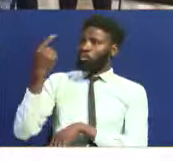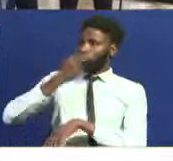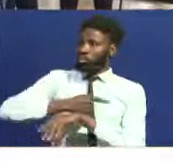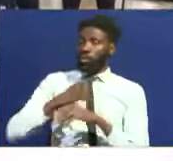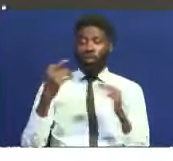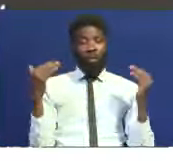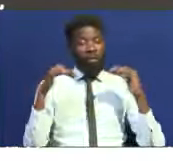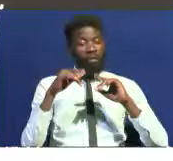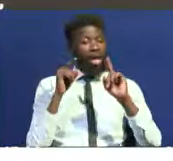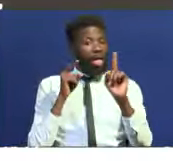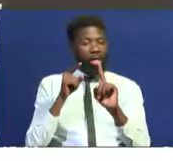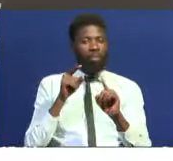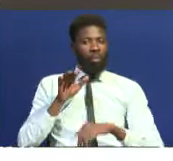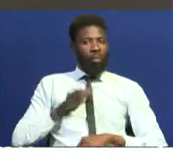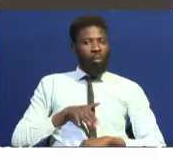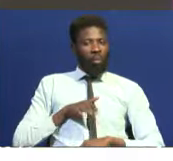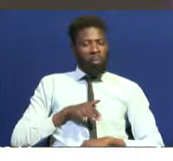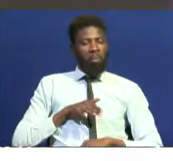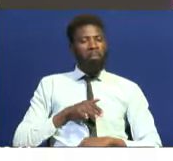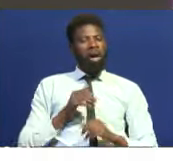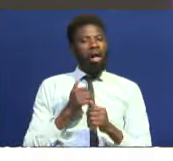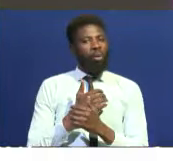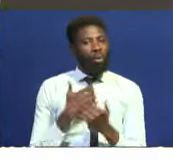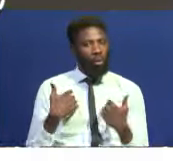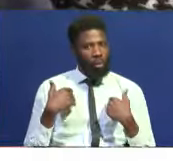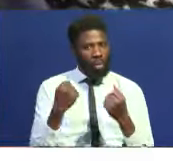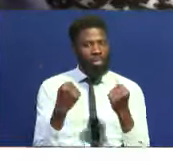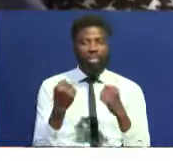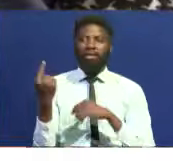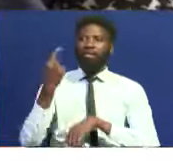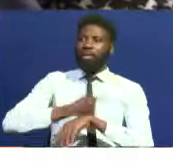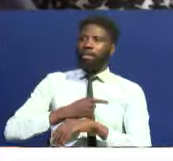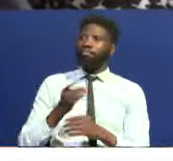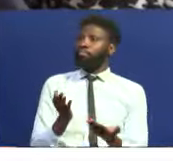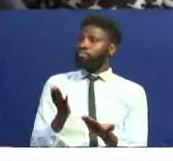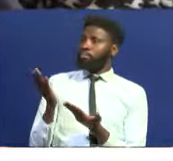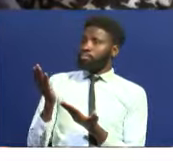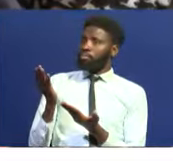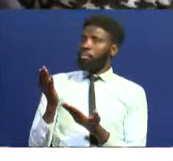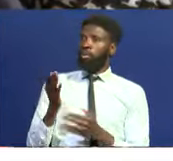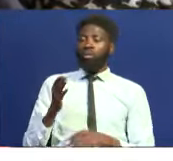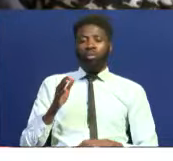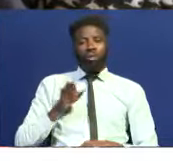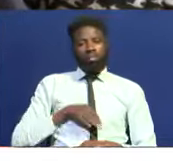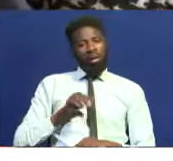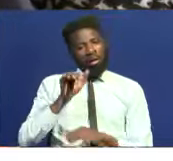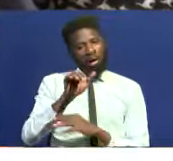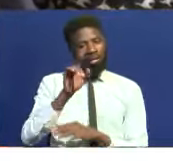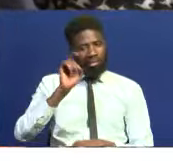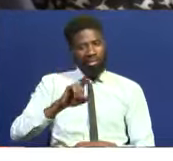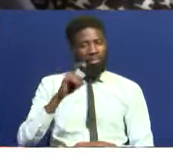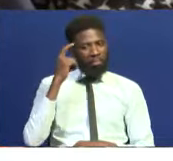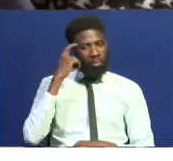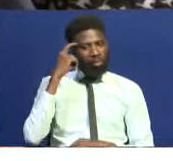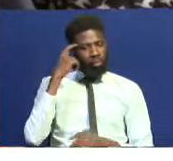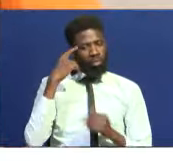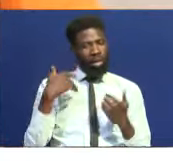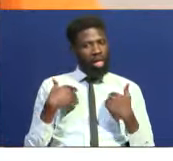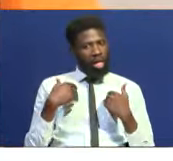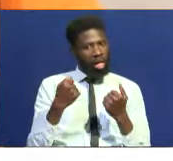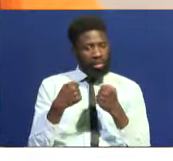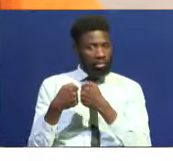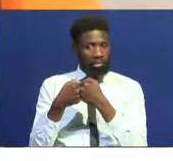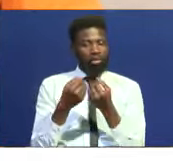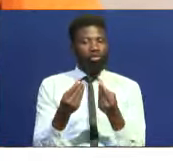Elevated Woman Wellness Day, organized by Uni Global and Mindful Kenya, women were encouraged to deal with mental health issues by setting achievable